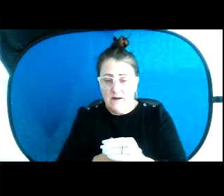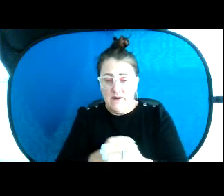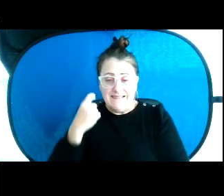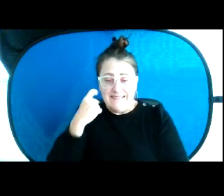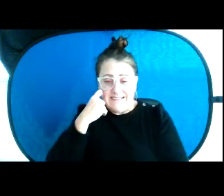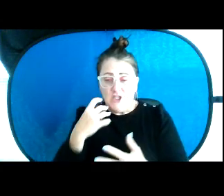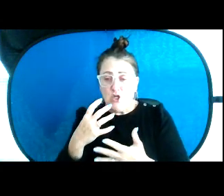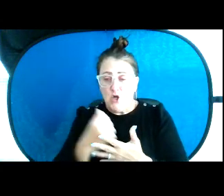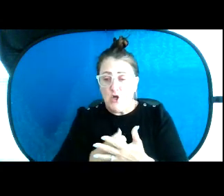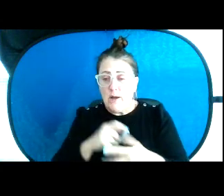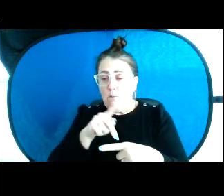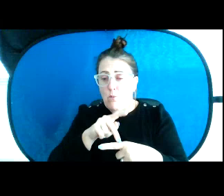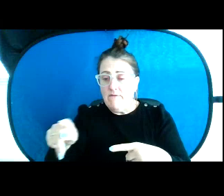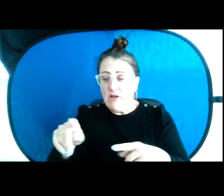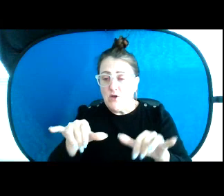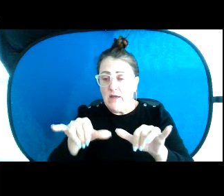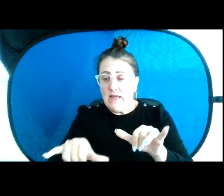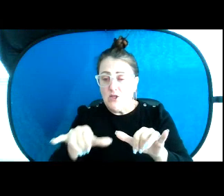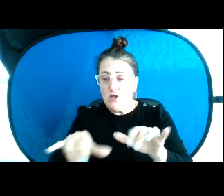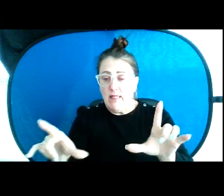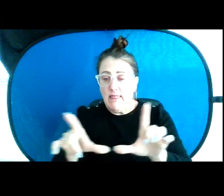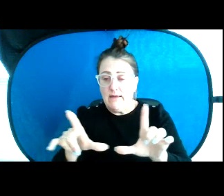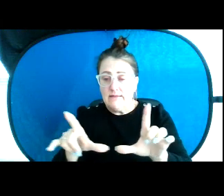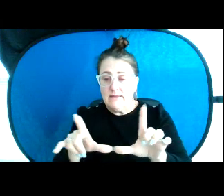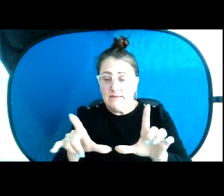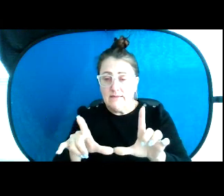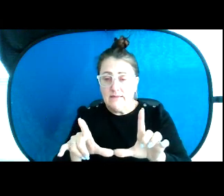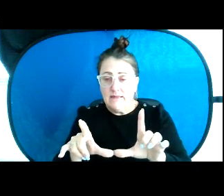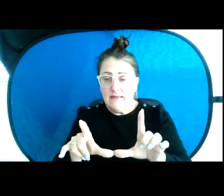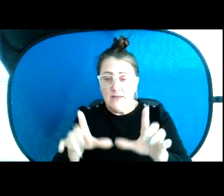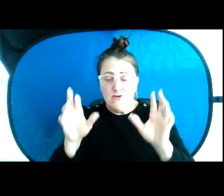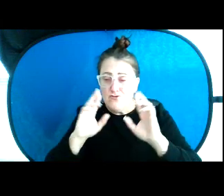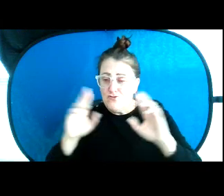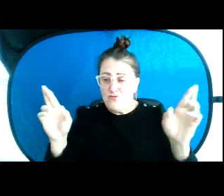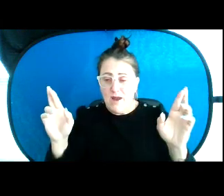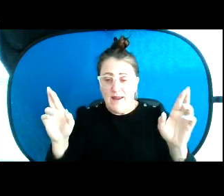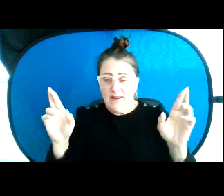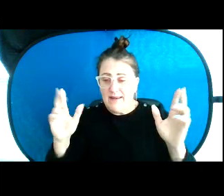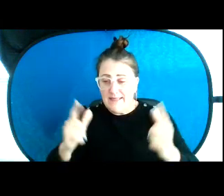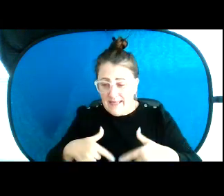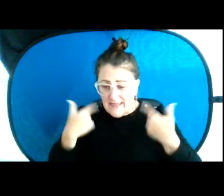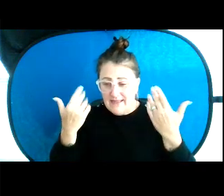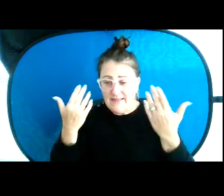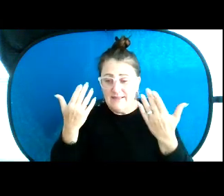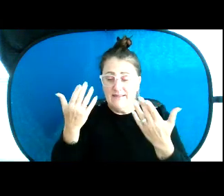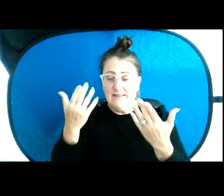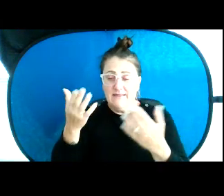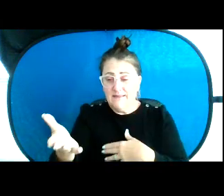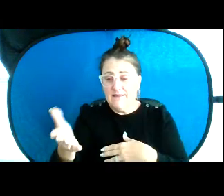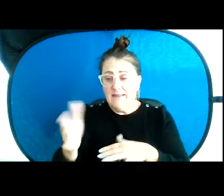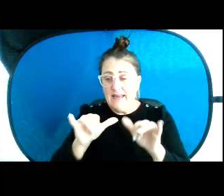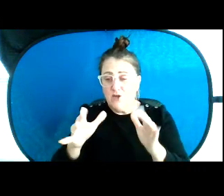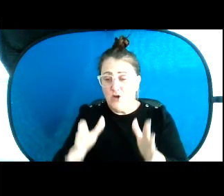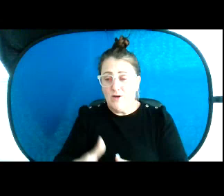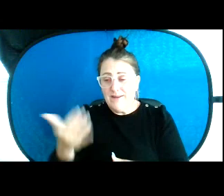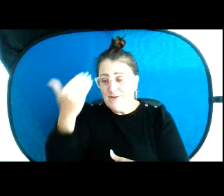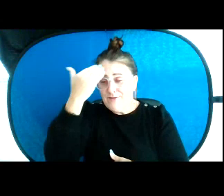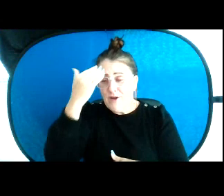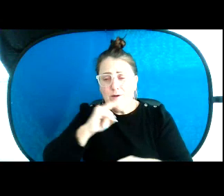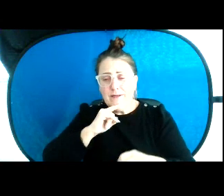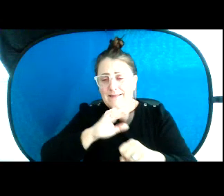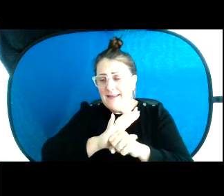his professional engineering license and was ready to become a resident engineer. Mahdi was known for his dedication